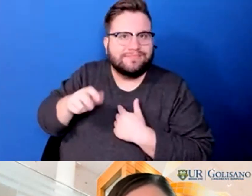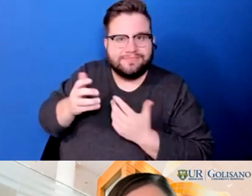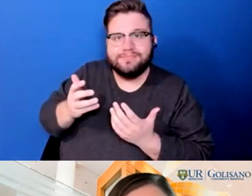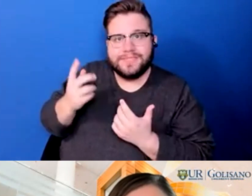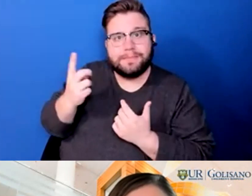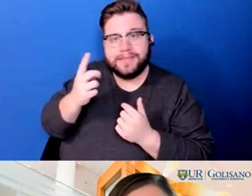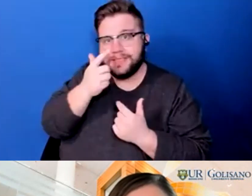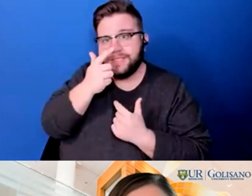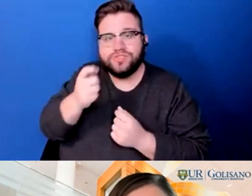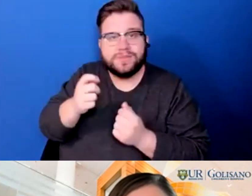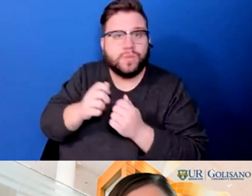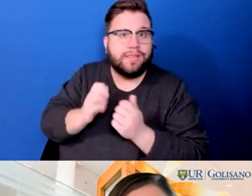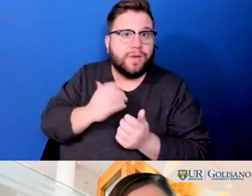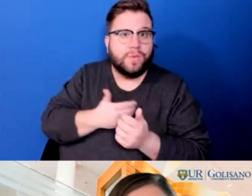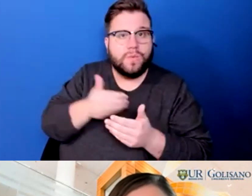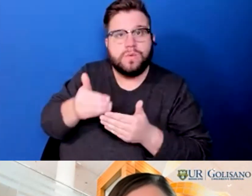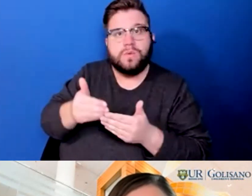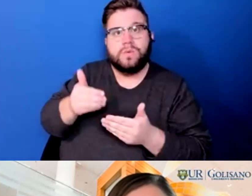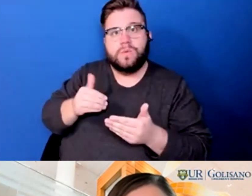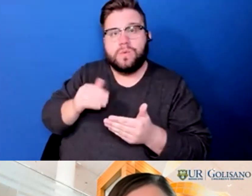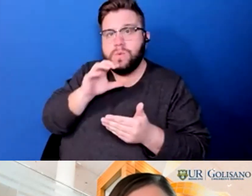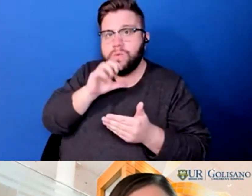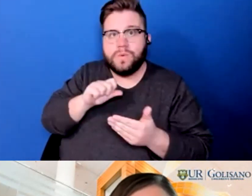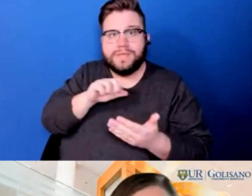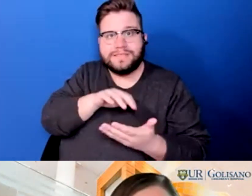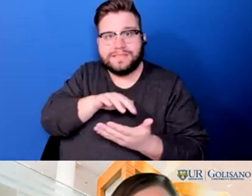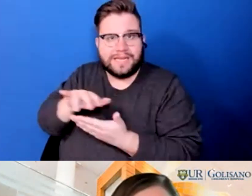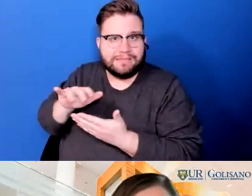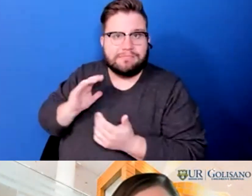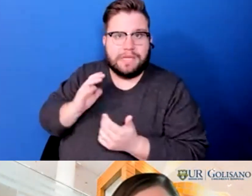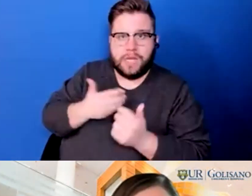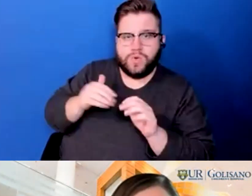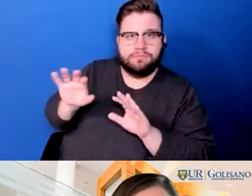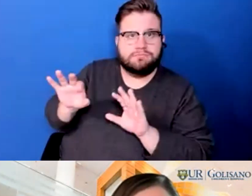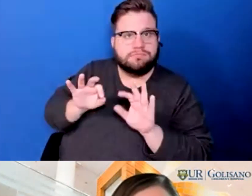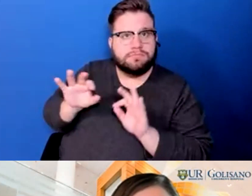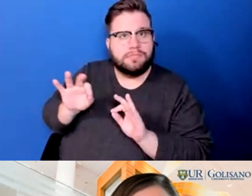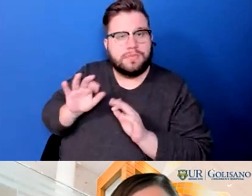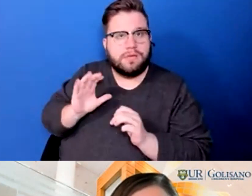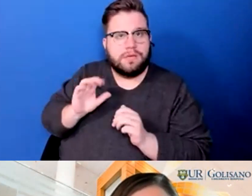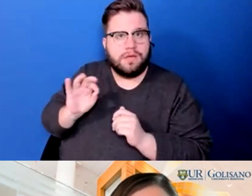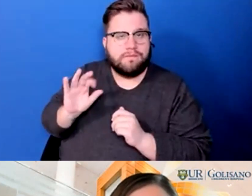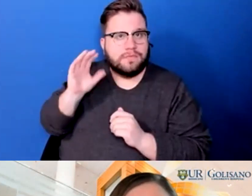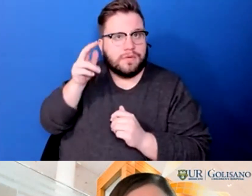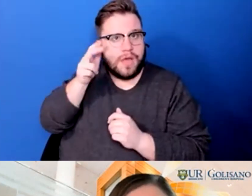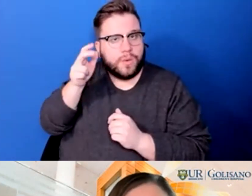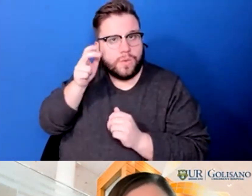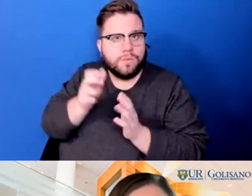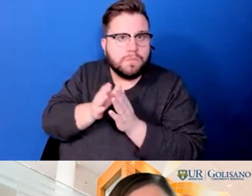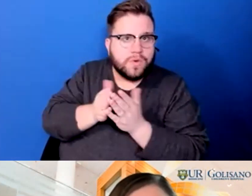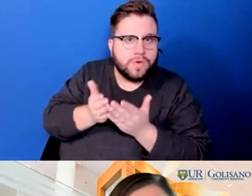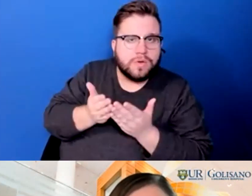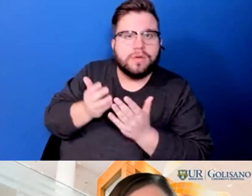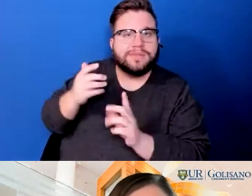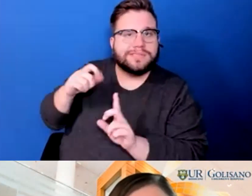our own study, the choice of the audiobooks and stimulus material that we're using could have a very different impact depending on the kind of material